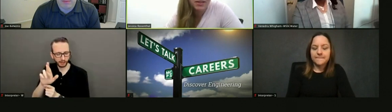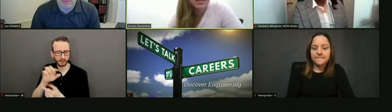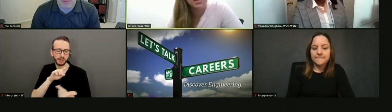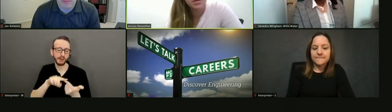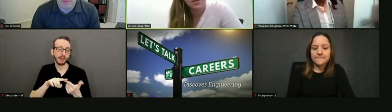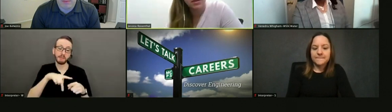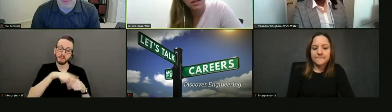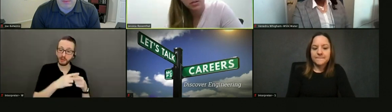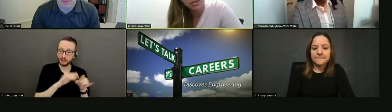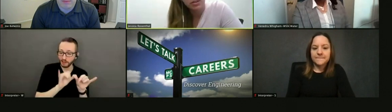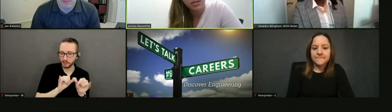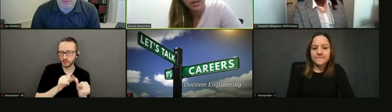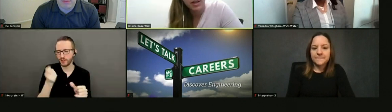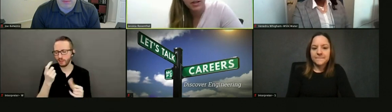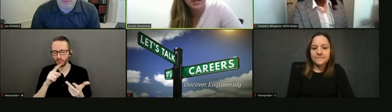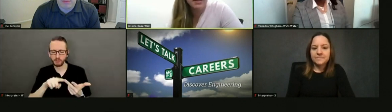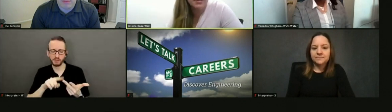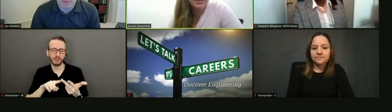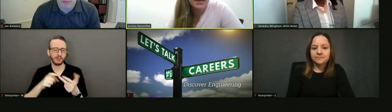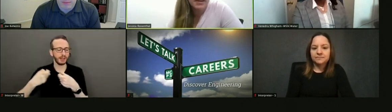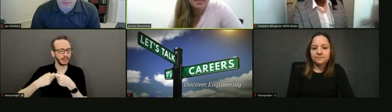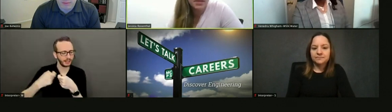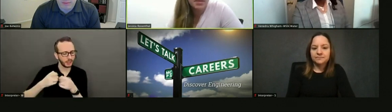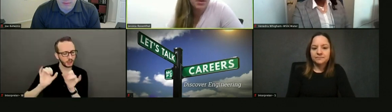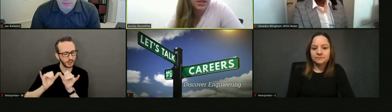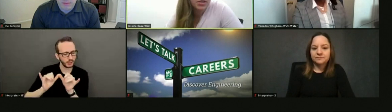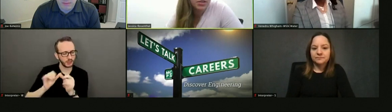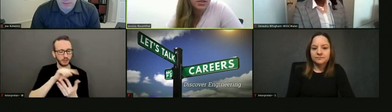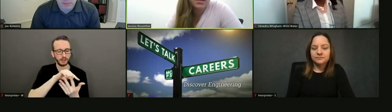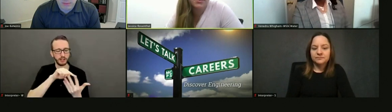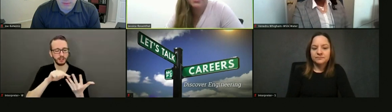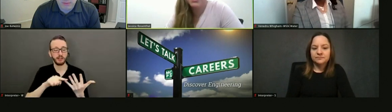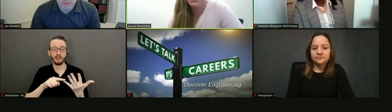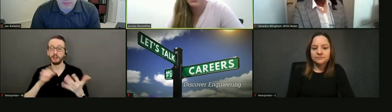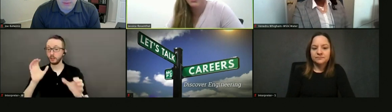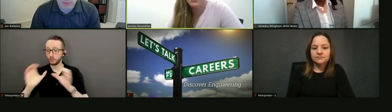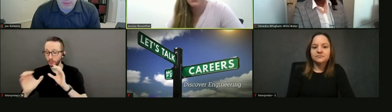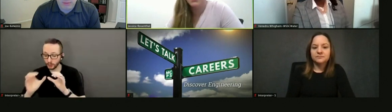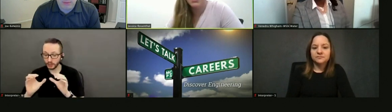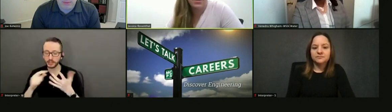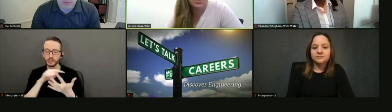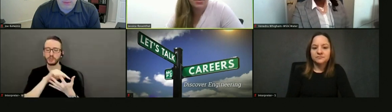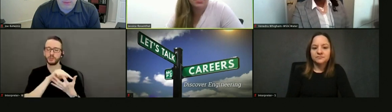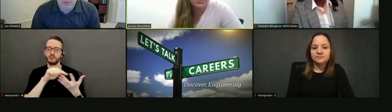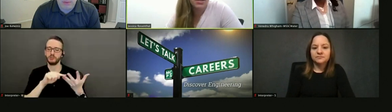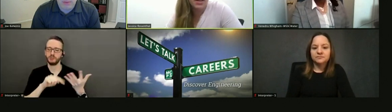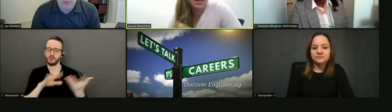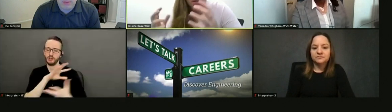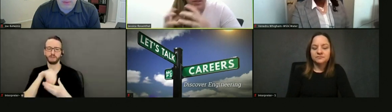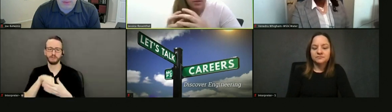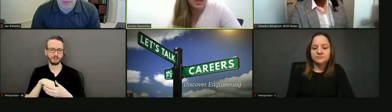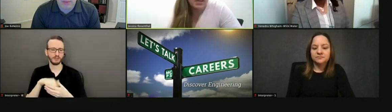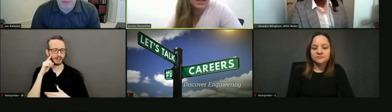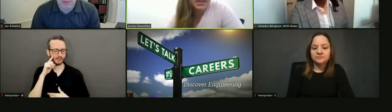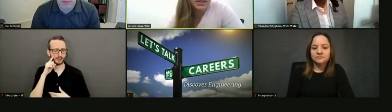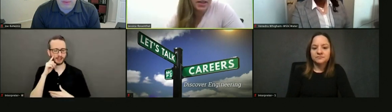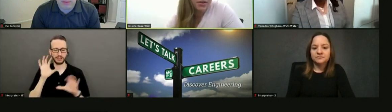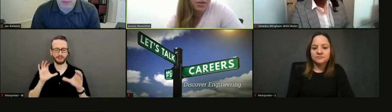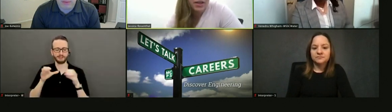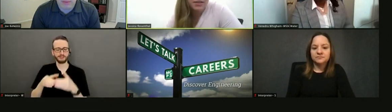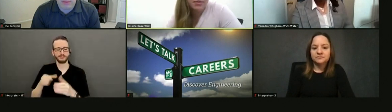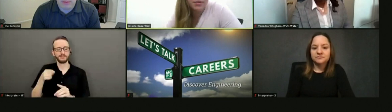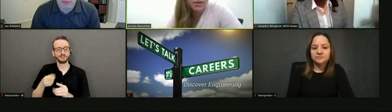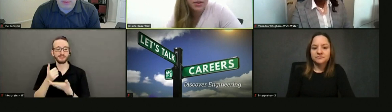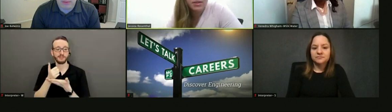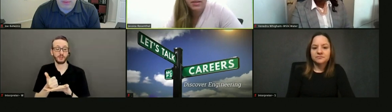mechanical engineering and a little bit about electrical engineering and communication. So automotive engineering, I think, like, really